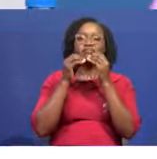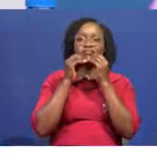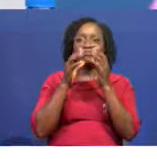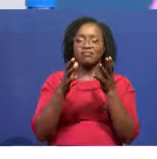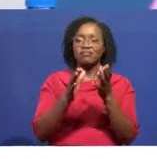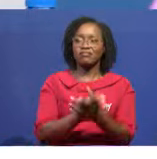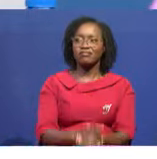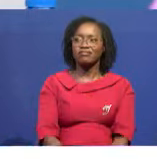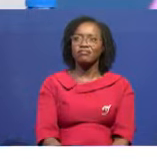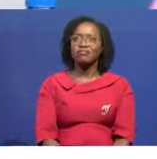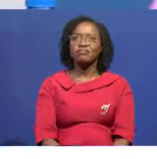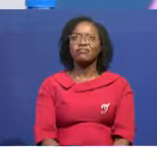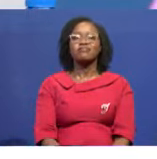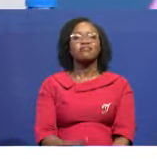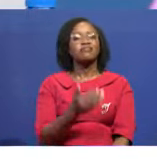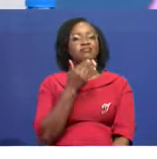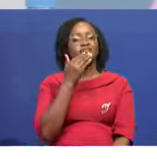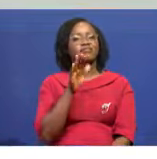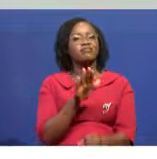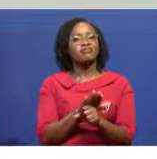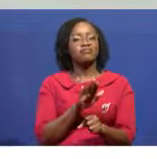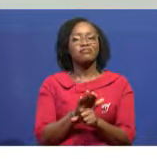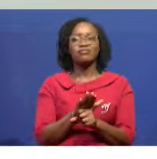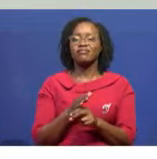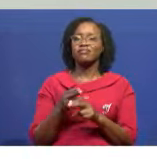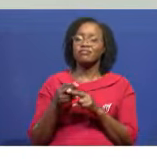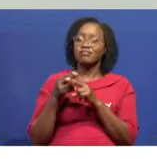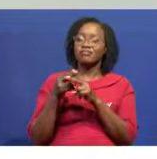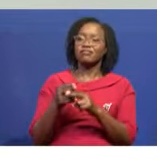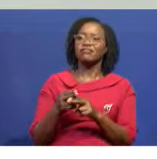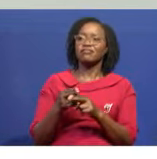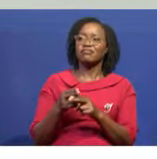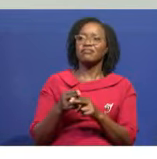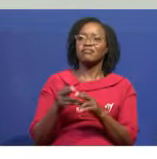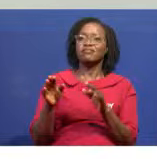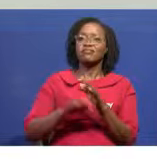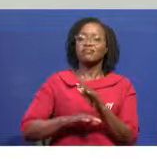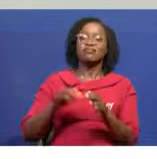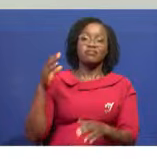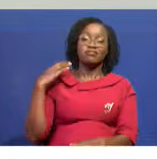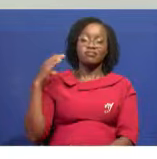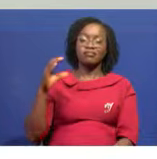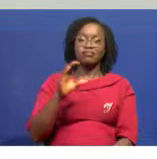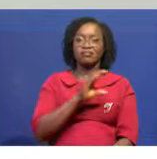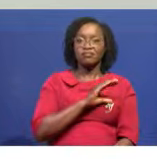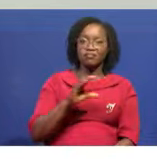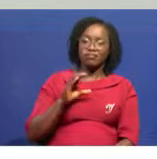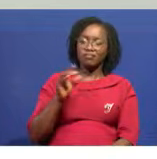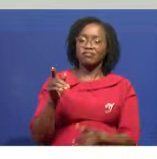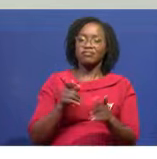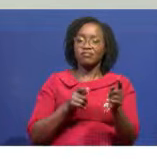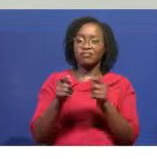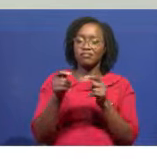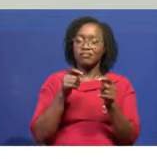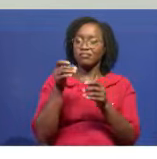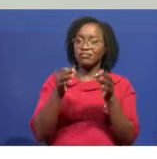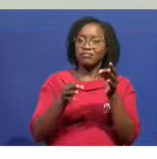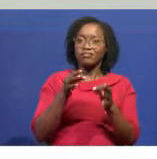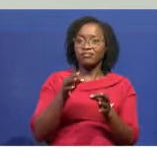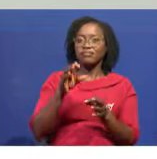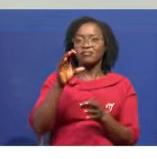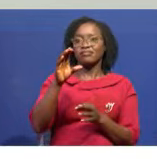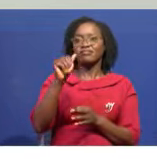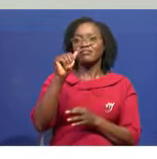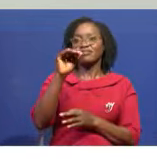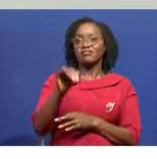information. Okay, thank you so much. She is the Vice Chairperson at the Commission on Administrative Justice,